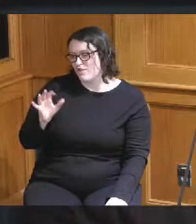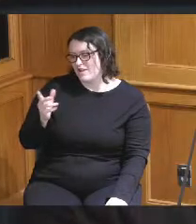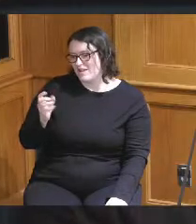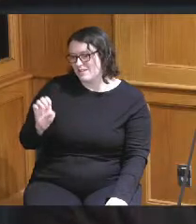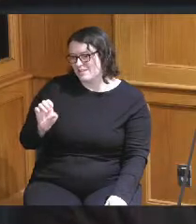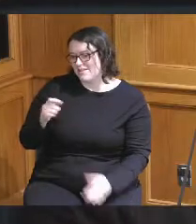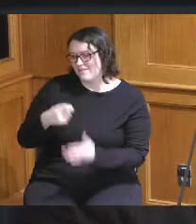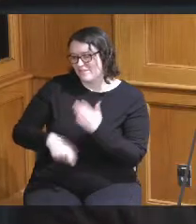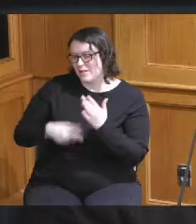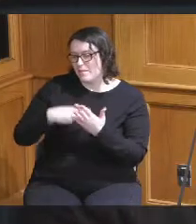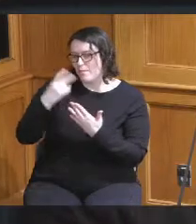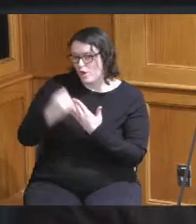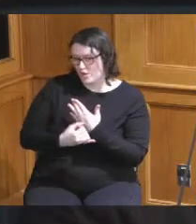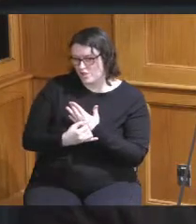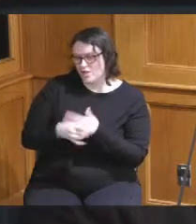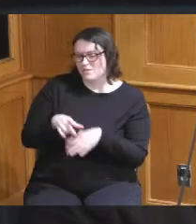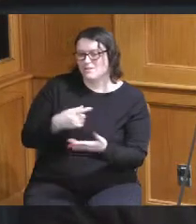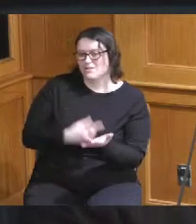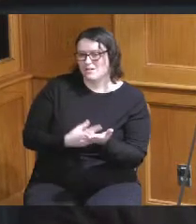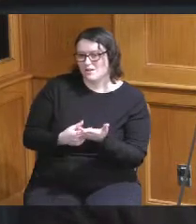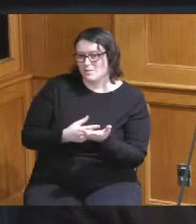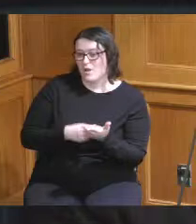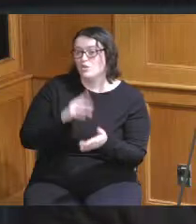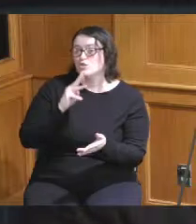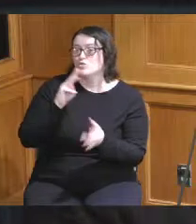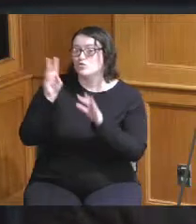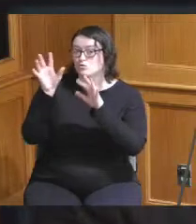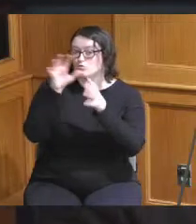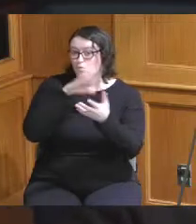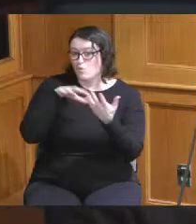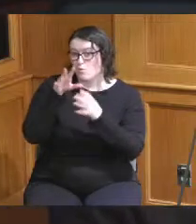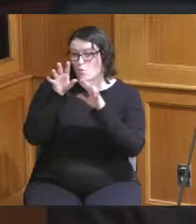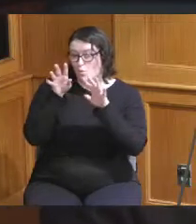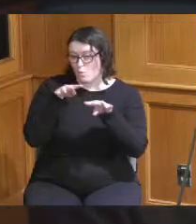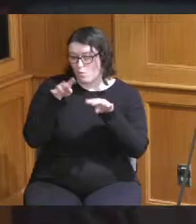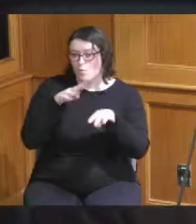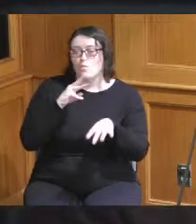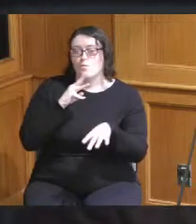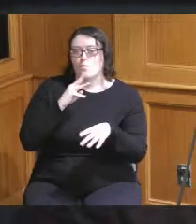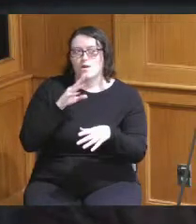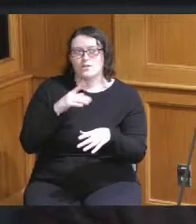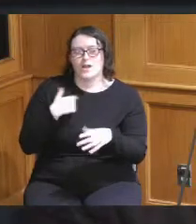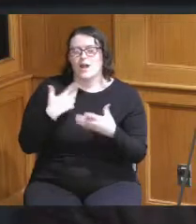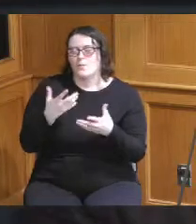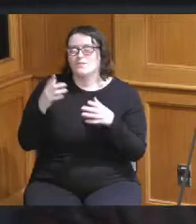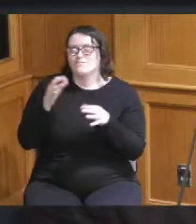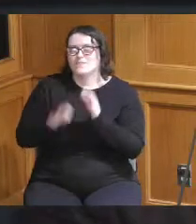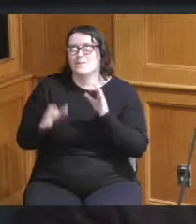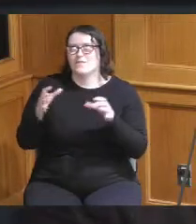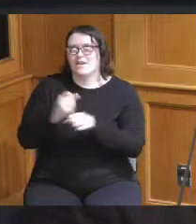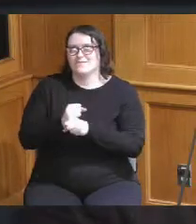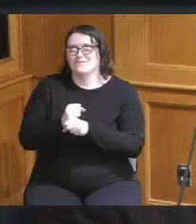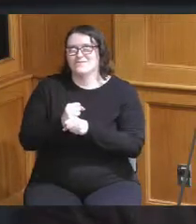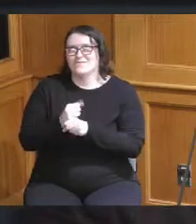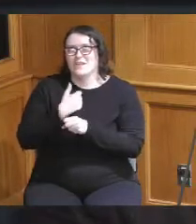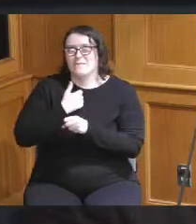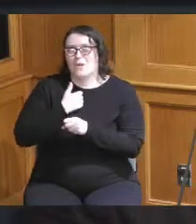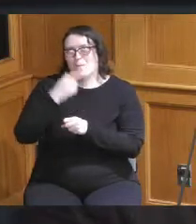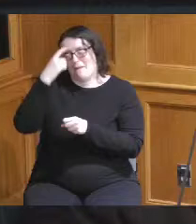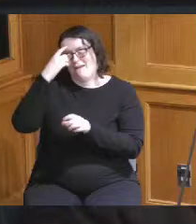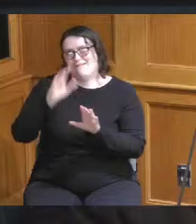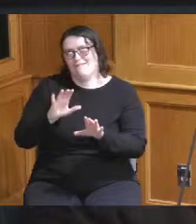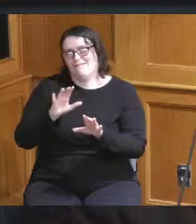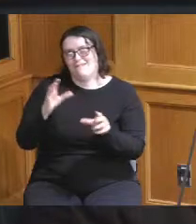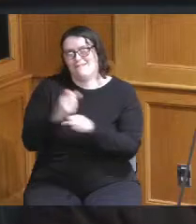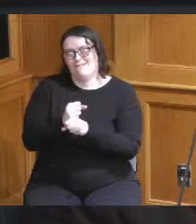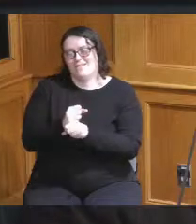project talks about the storm water that is coming off. I'm going to simplify this. In my own mind, I have to so